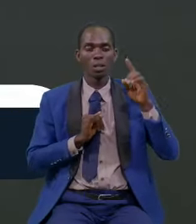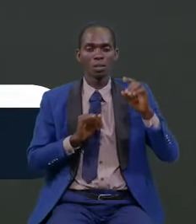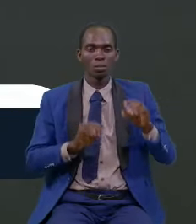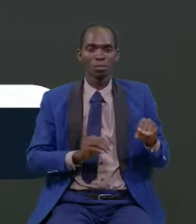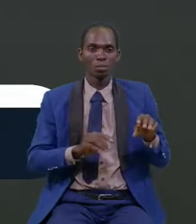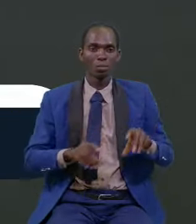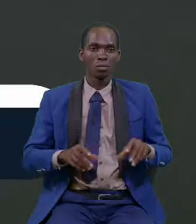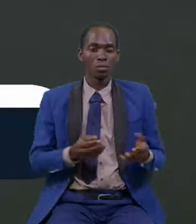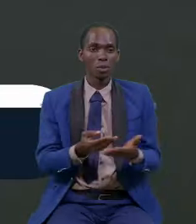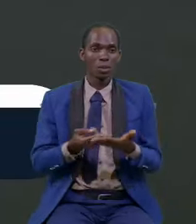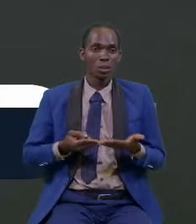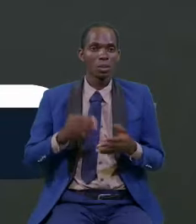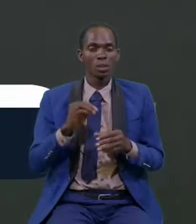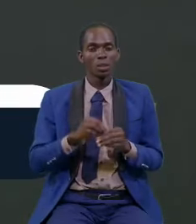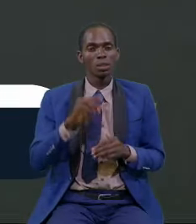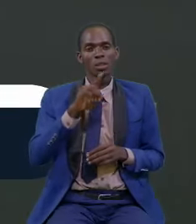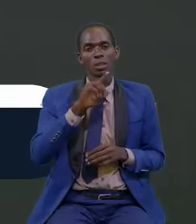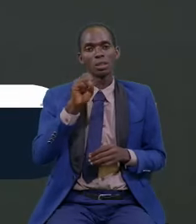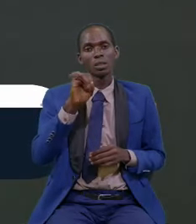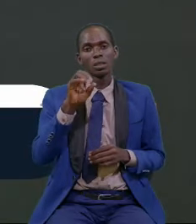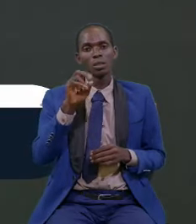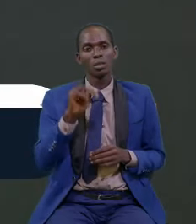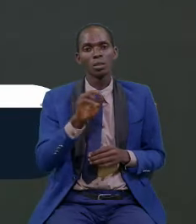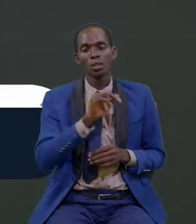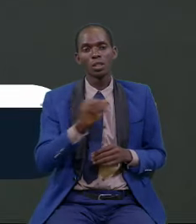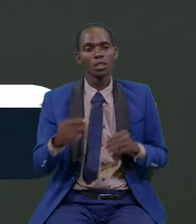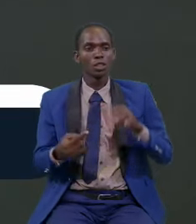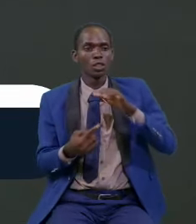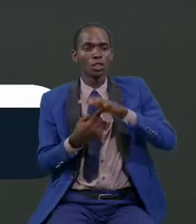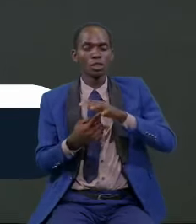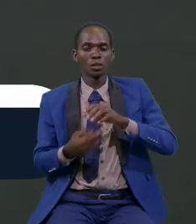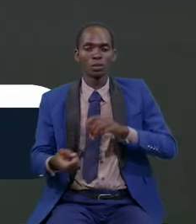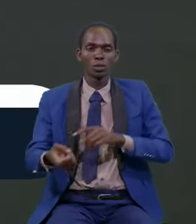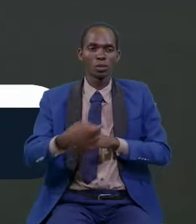a chief cornerstone. Look at the next word, elect,